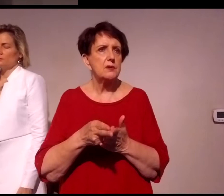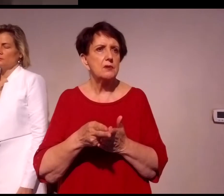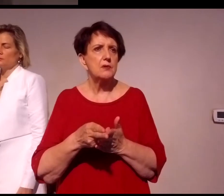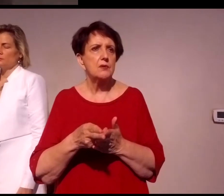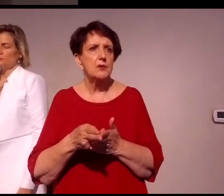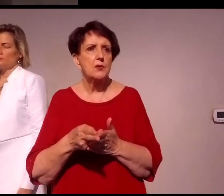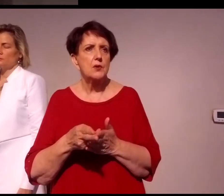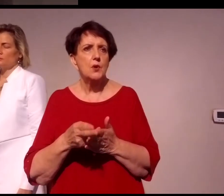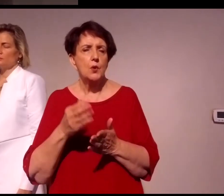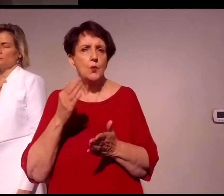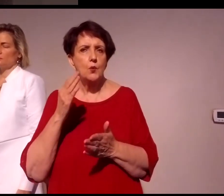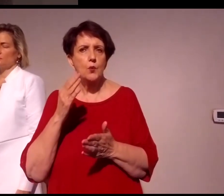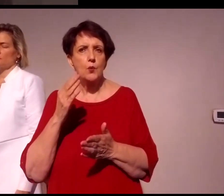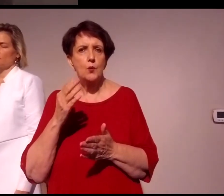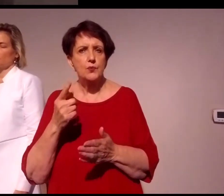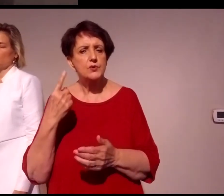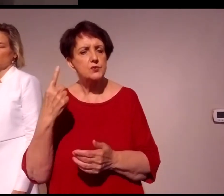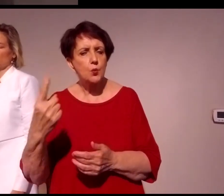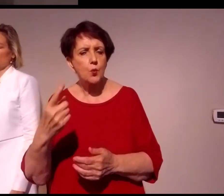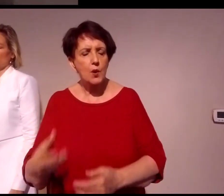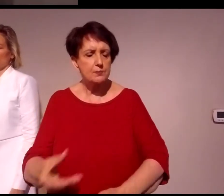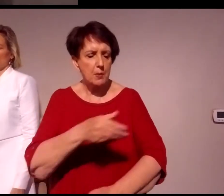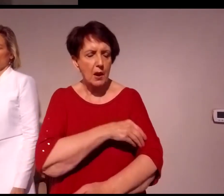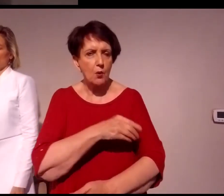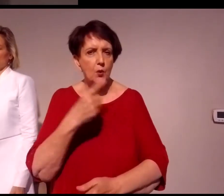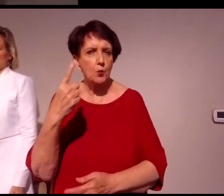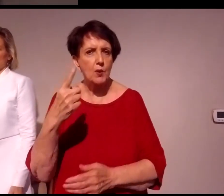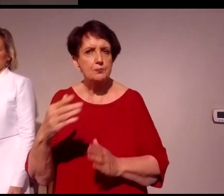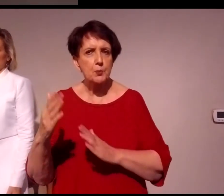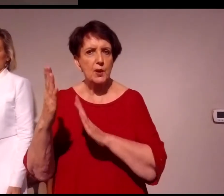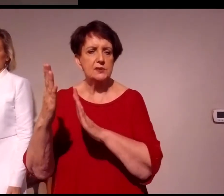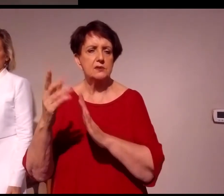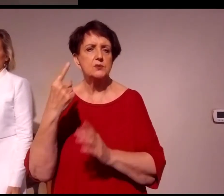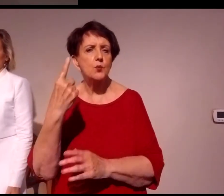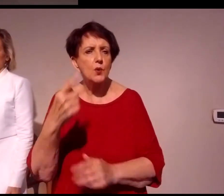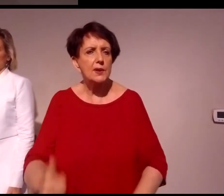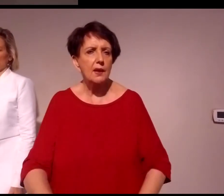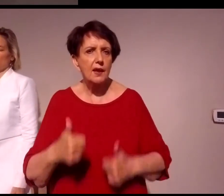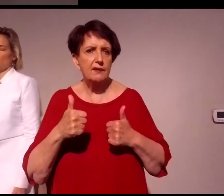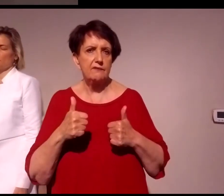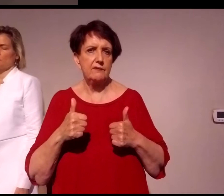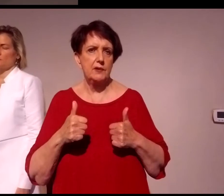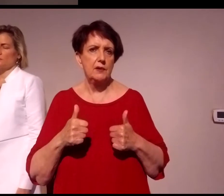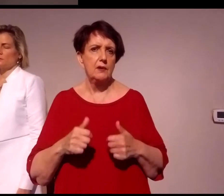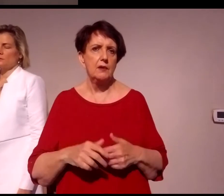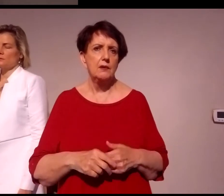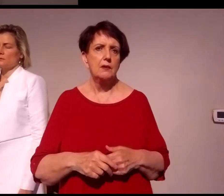We know the truth that there is one power and one presence, one life.